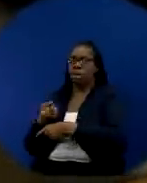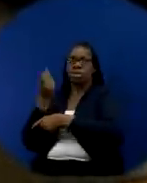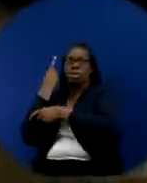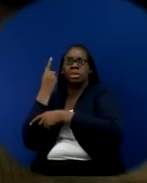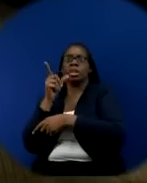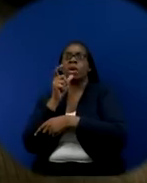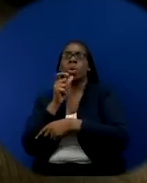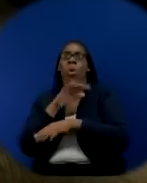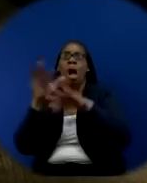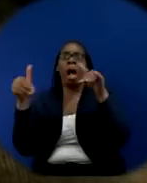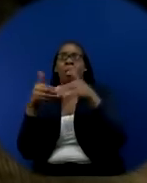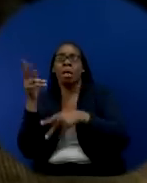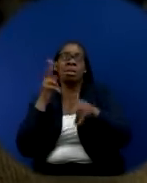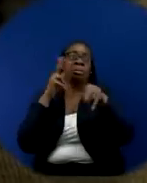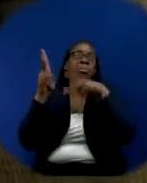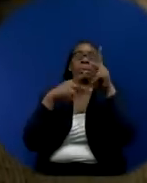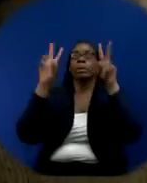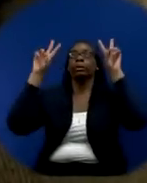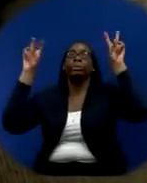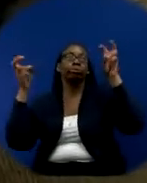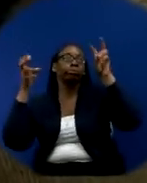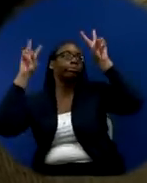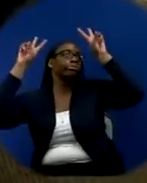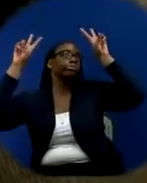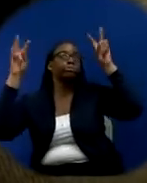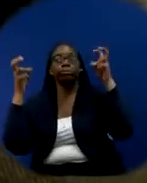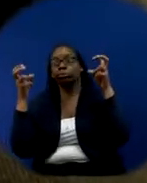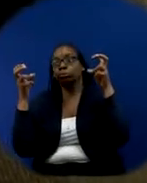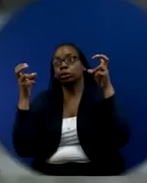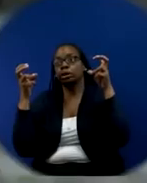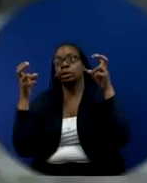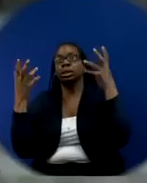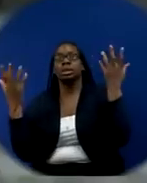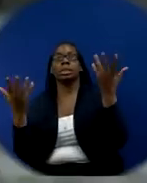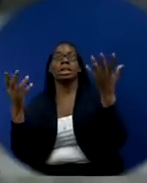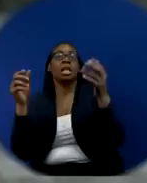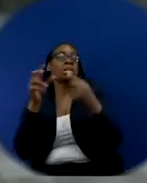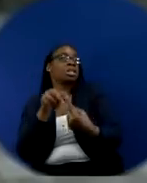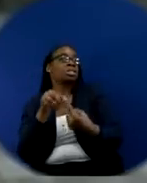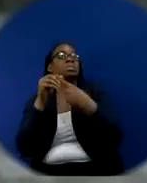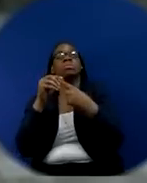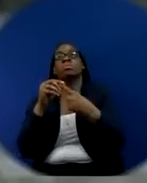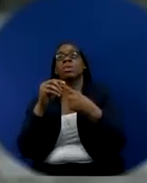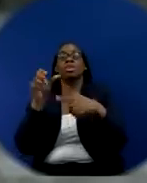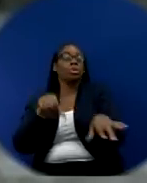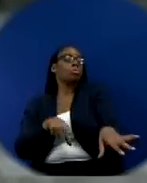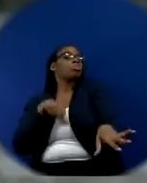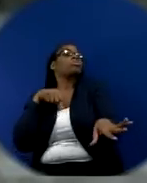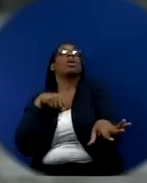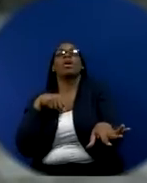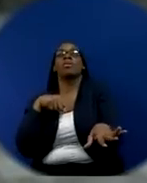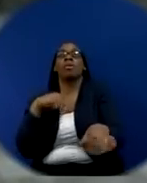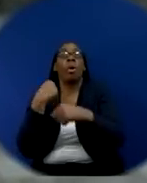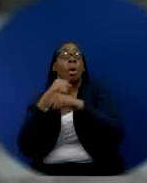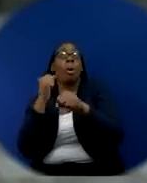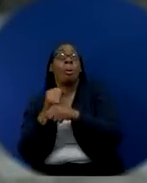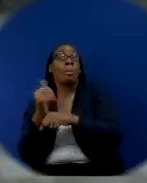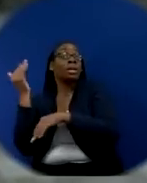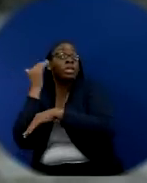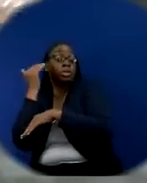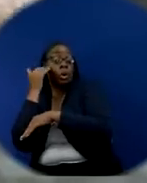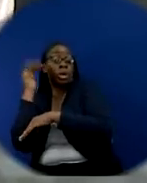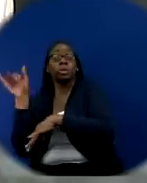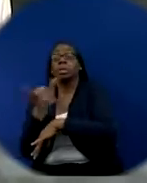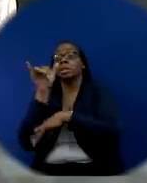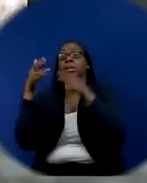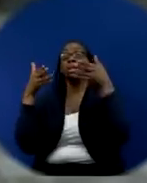who have titles and prestige and they think a lot about themselves, you make sure, knowing that you think the same